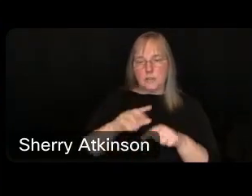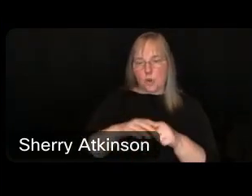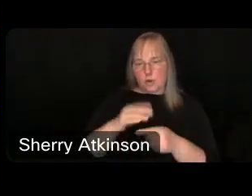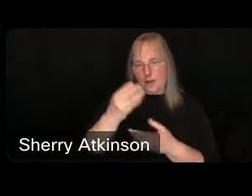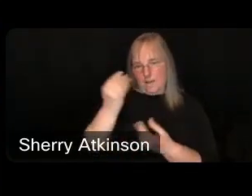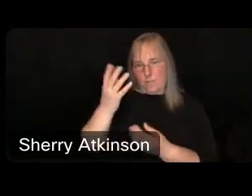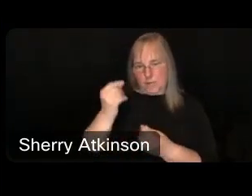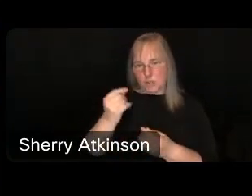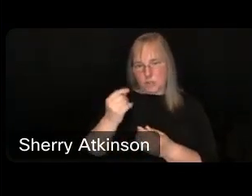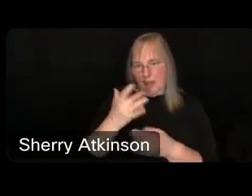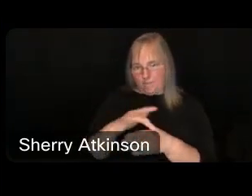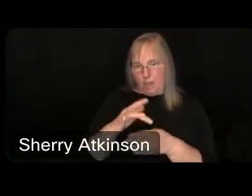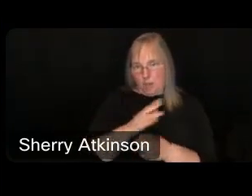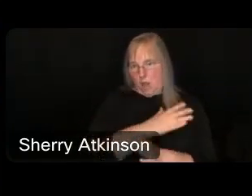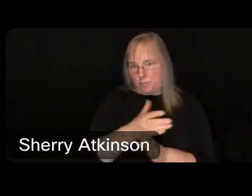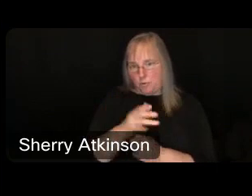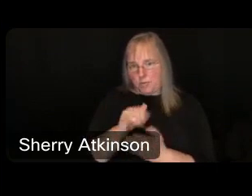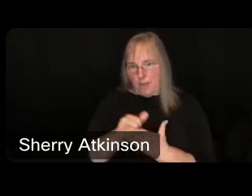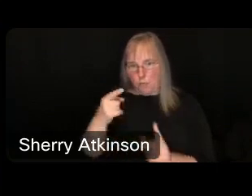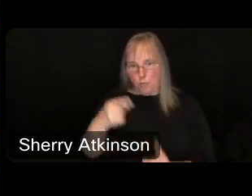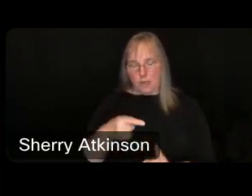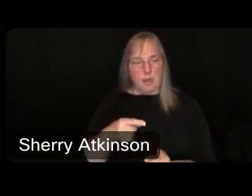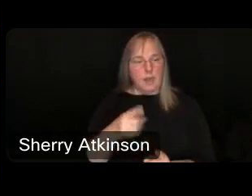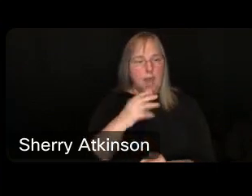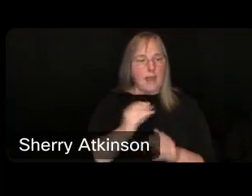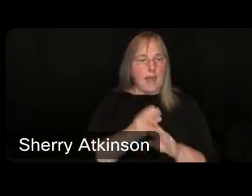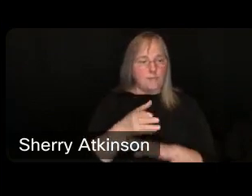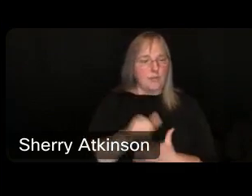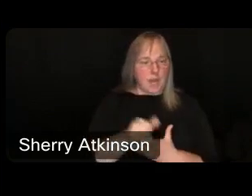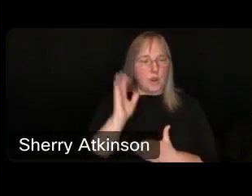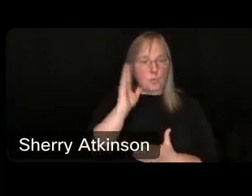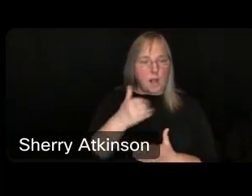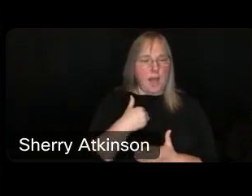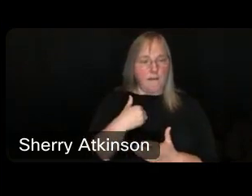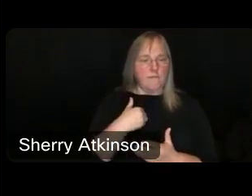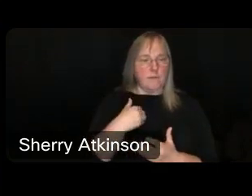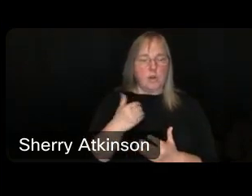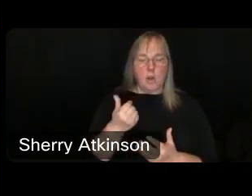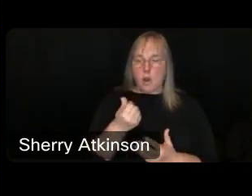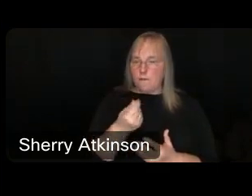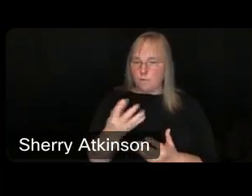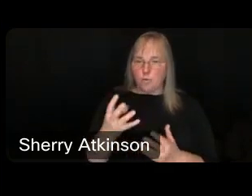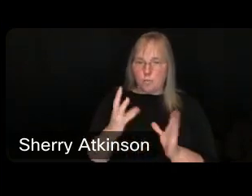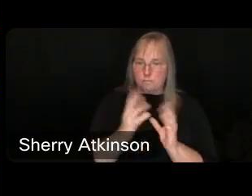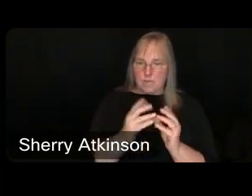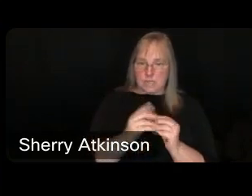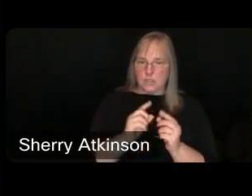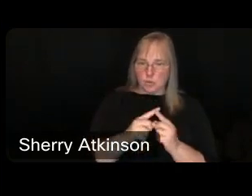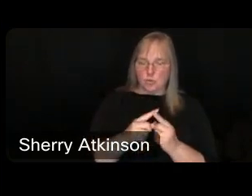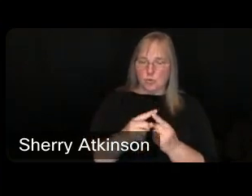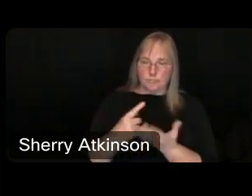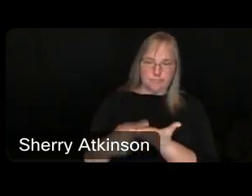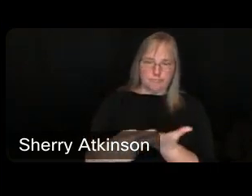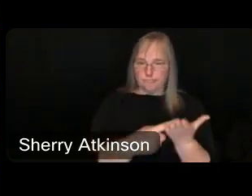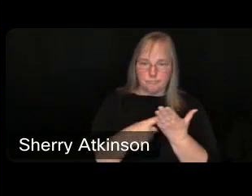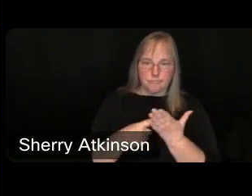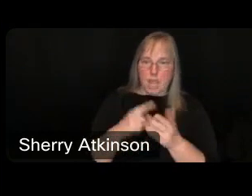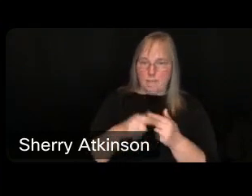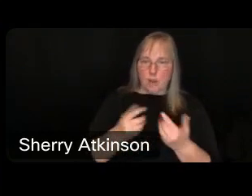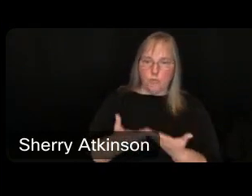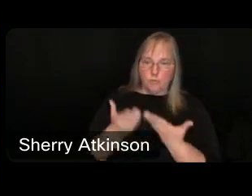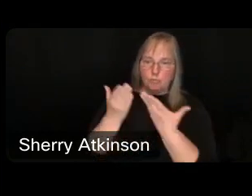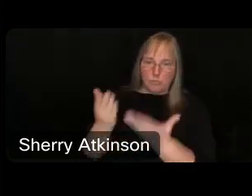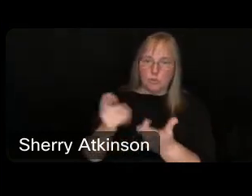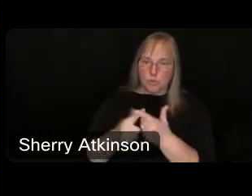point. And after that, we will take a few meetings to go over the recommendations to allow the team